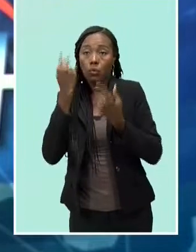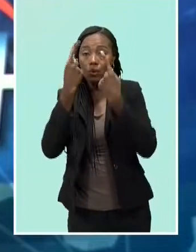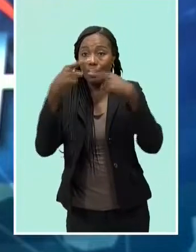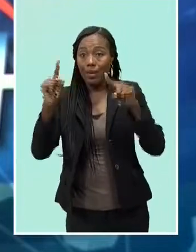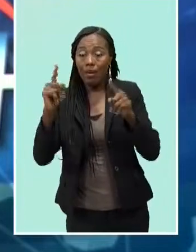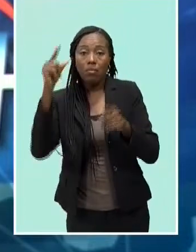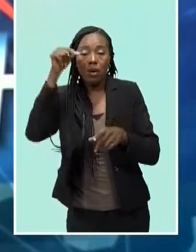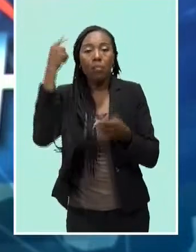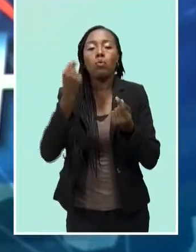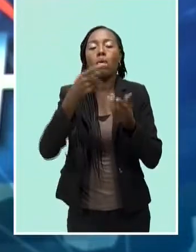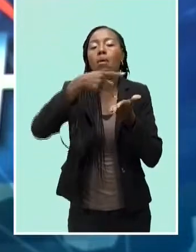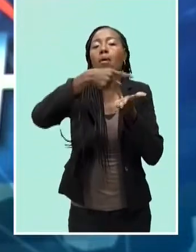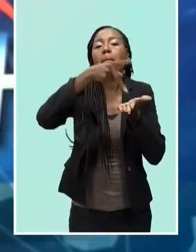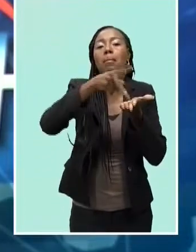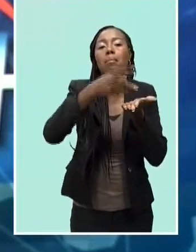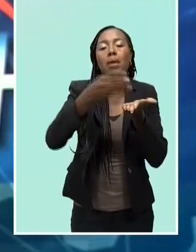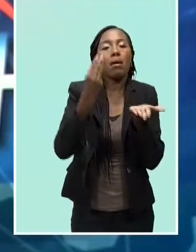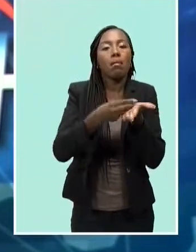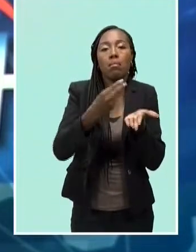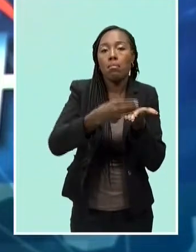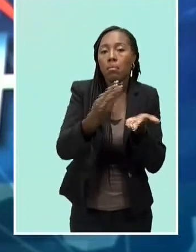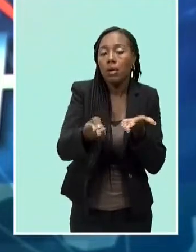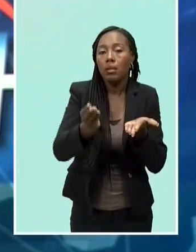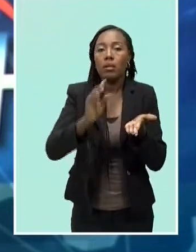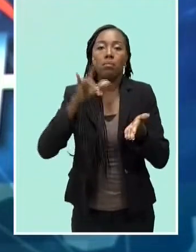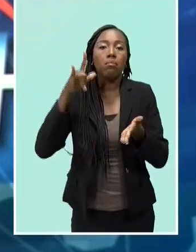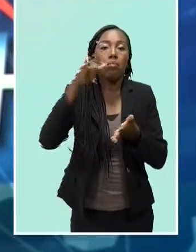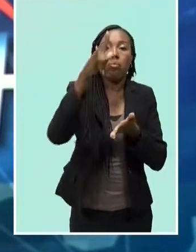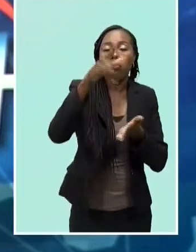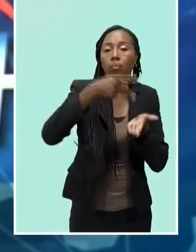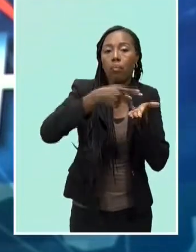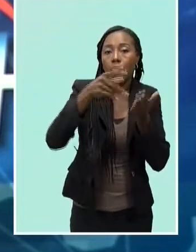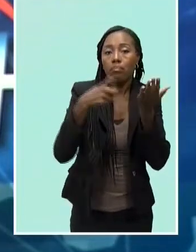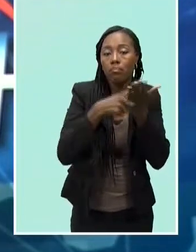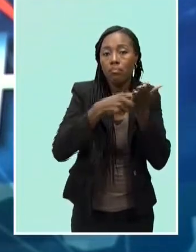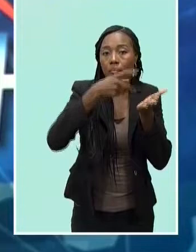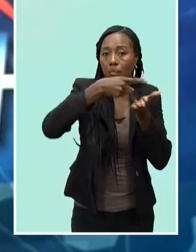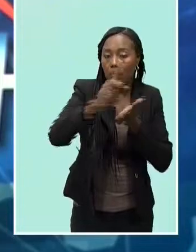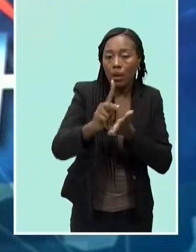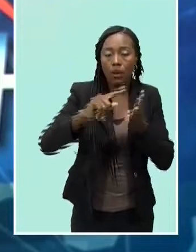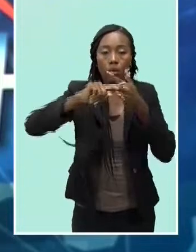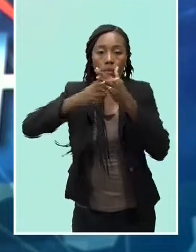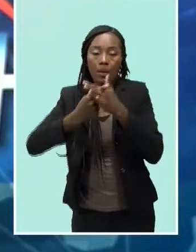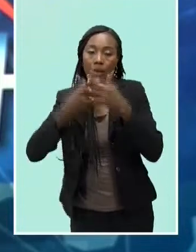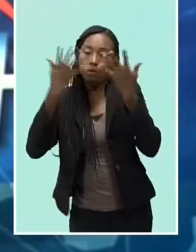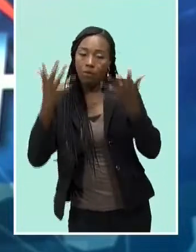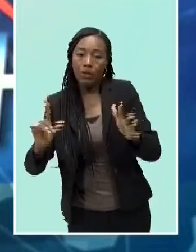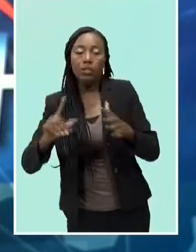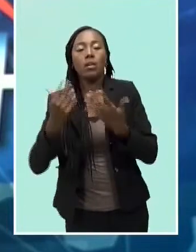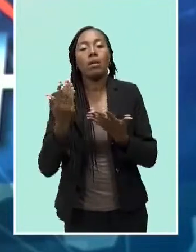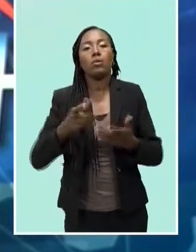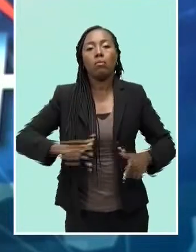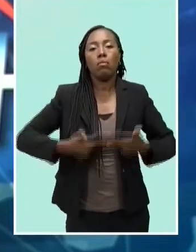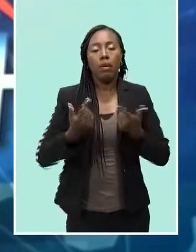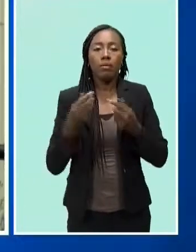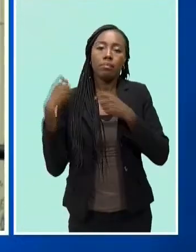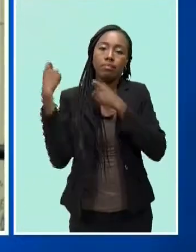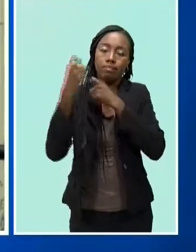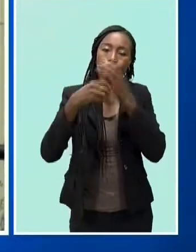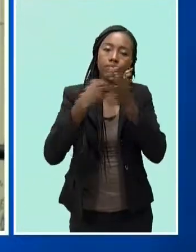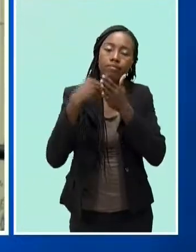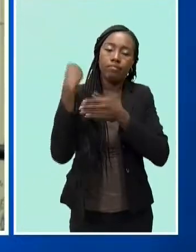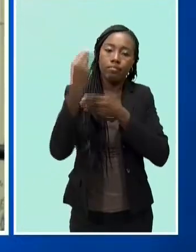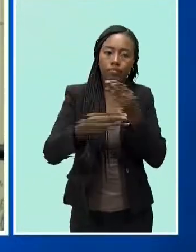tuition fees, airline tickets for the start and completion of studies, as well as a living allowance. We want